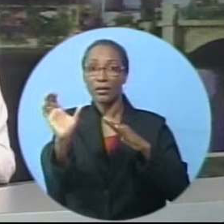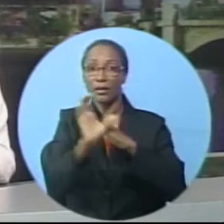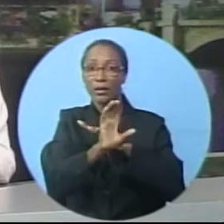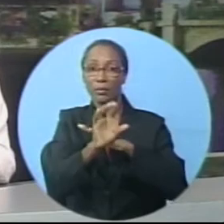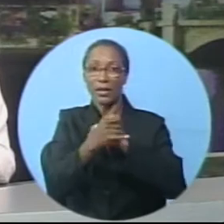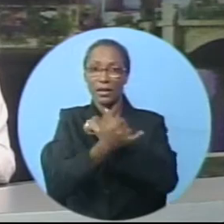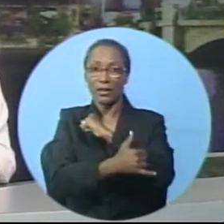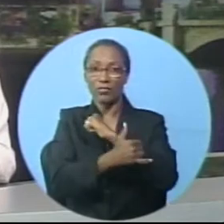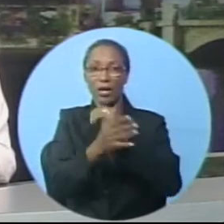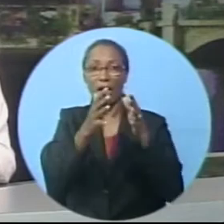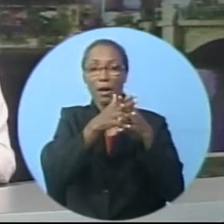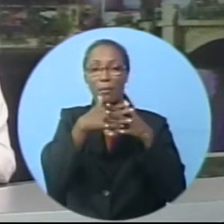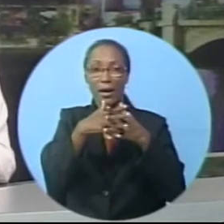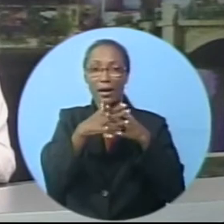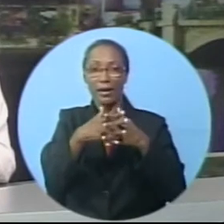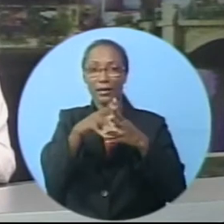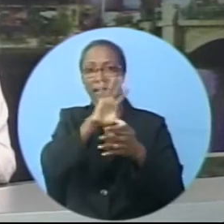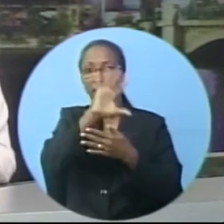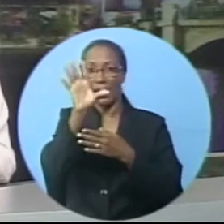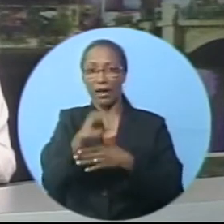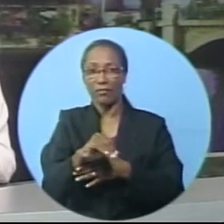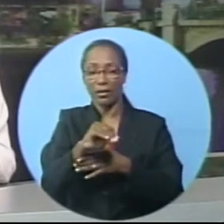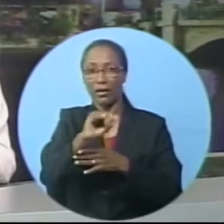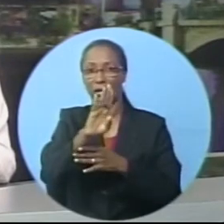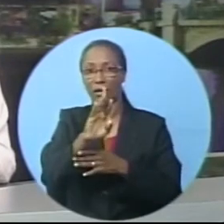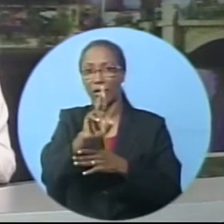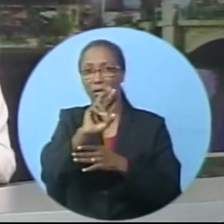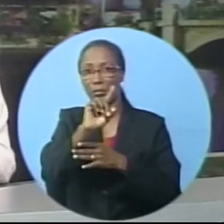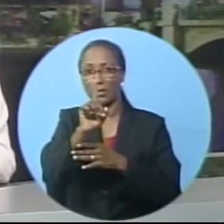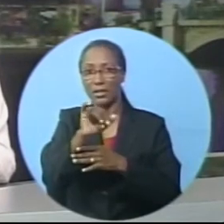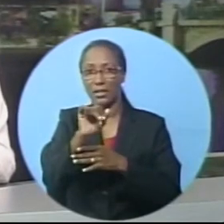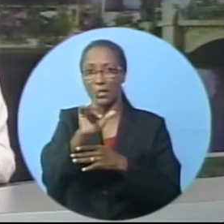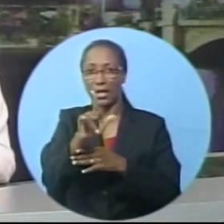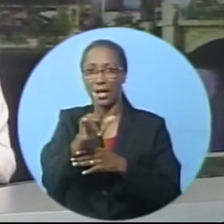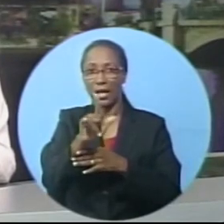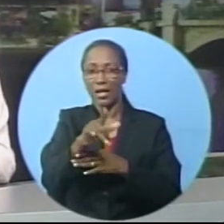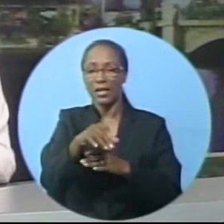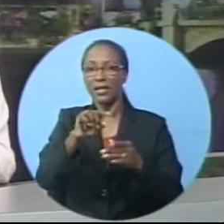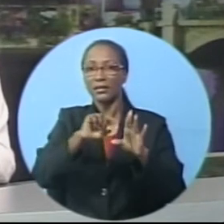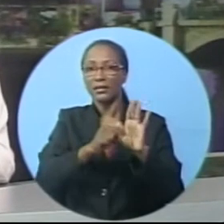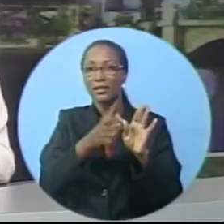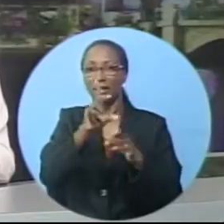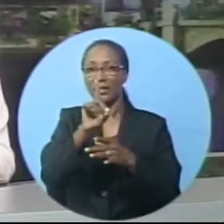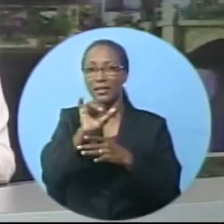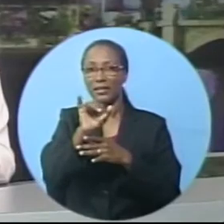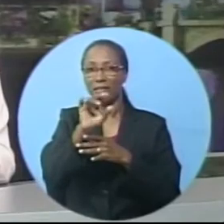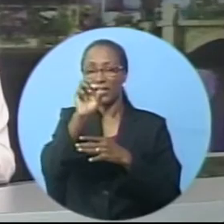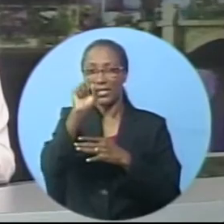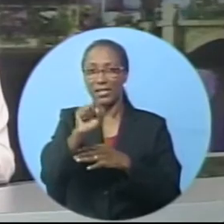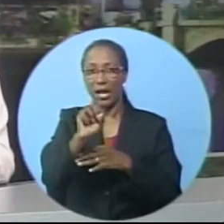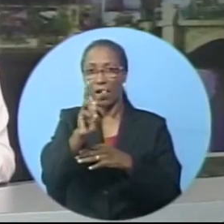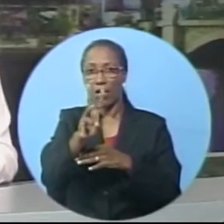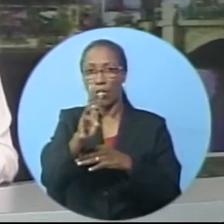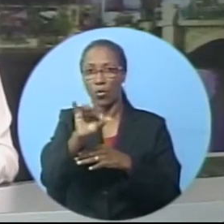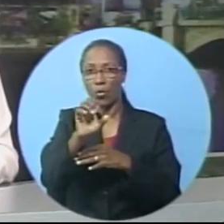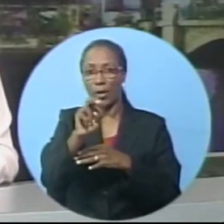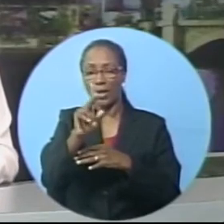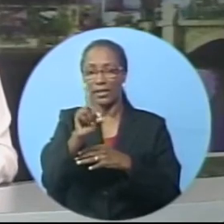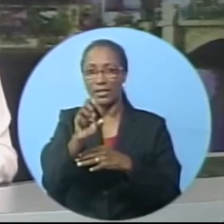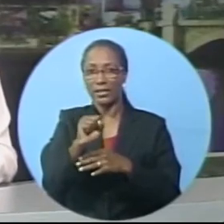and Brazil. It's being held at Divi South Winds. It started yesterday and runs until Sunday, March